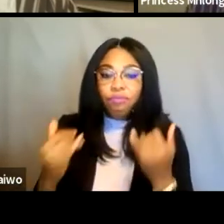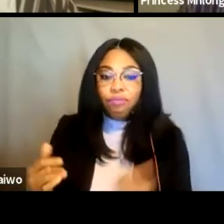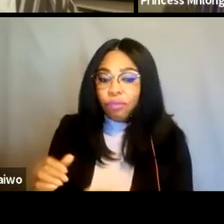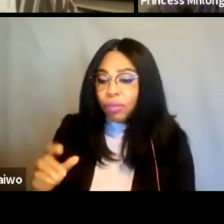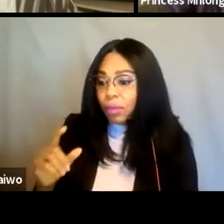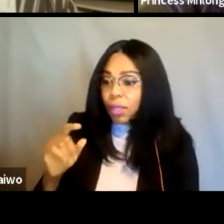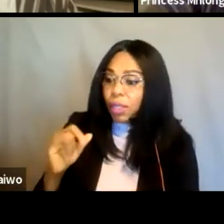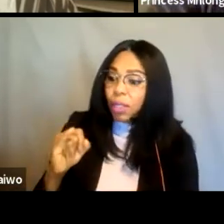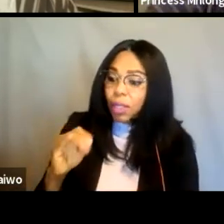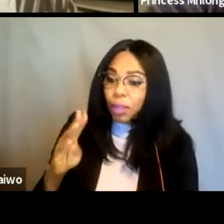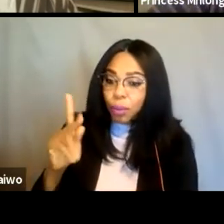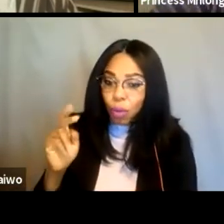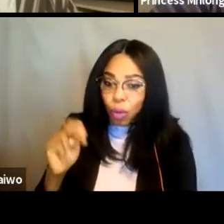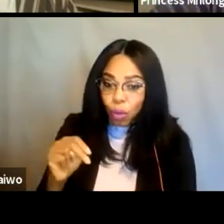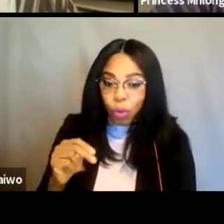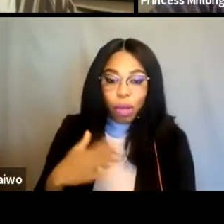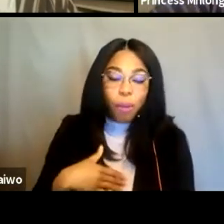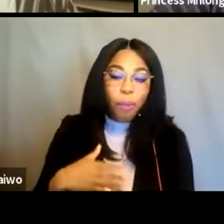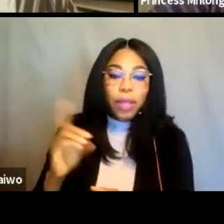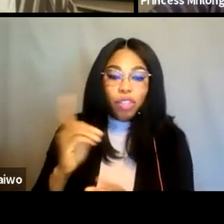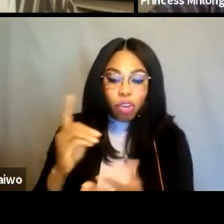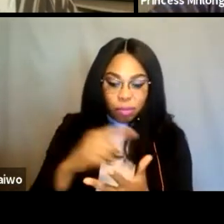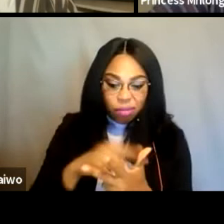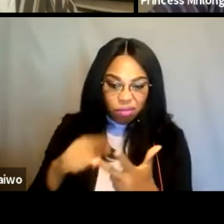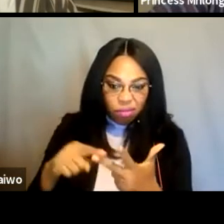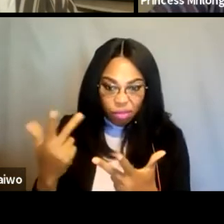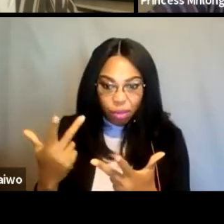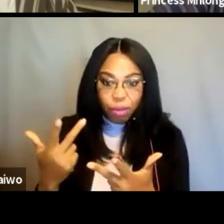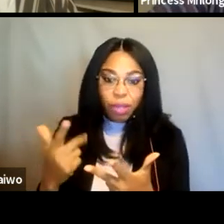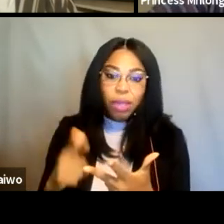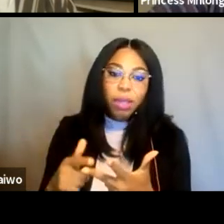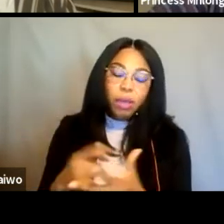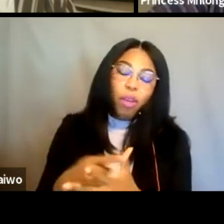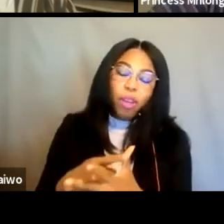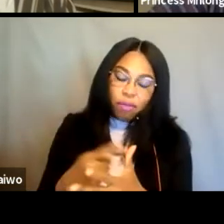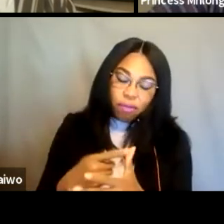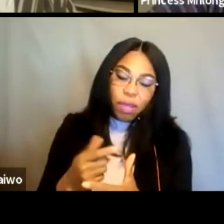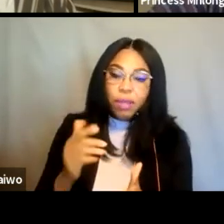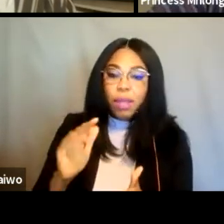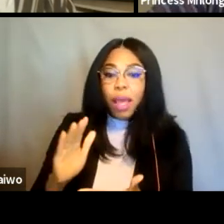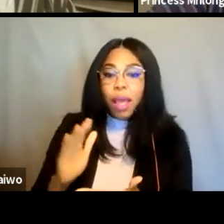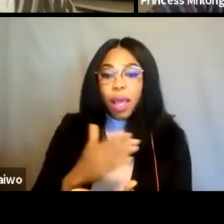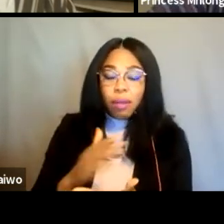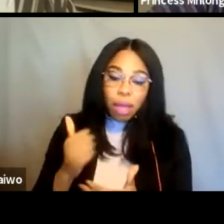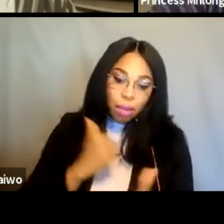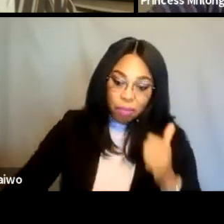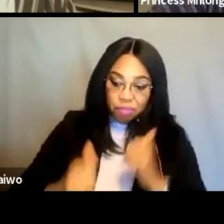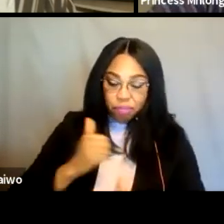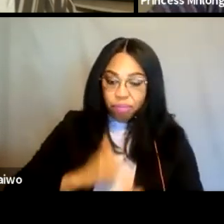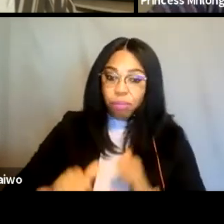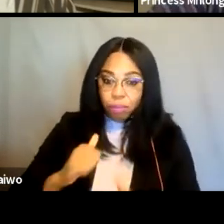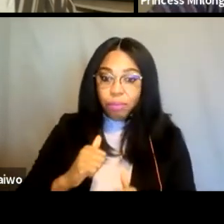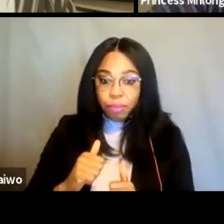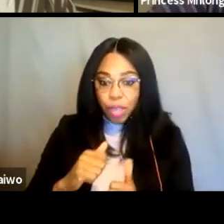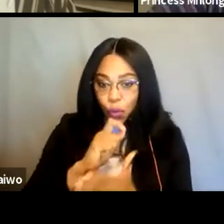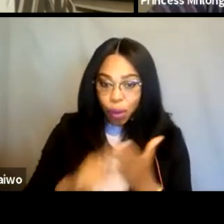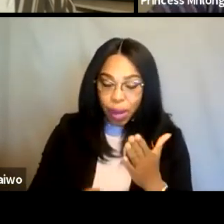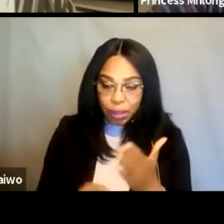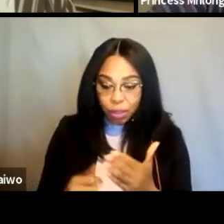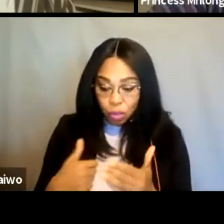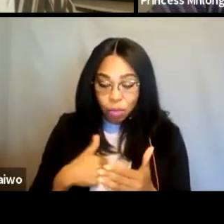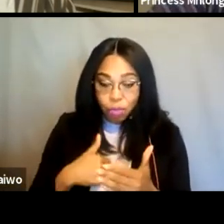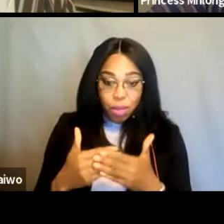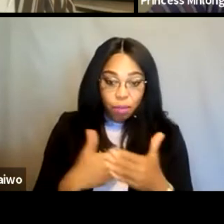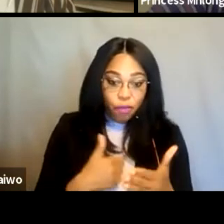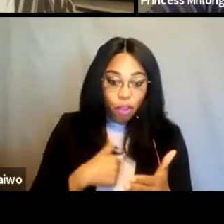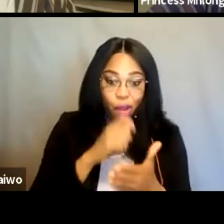my dramaturgy is in three different phases. Okay, I will talk about playwriting now. So before I write my play, okay,